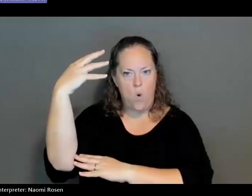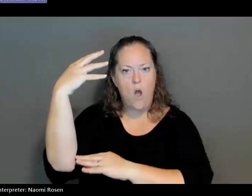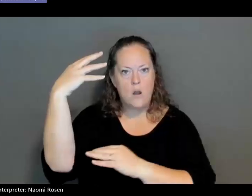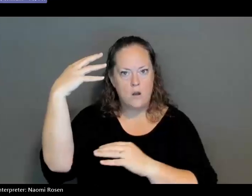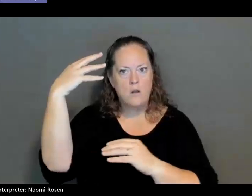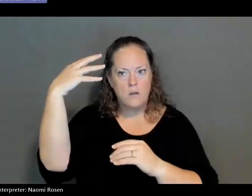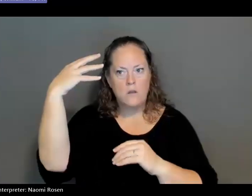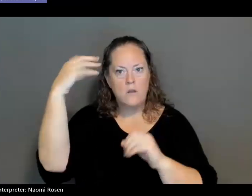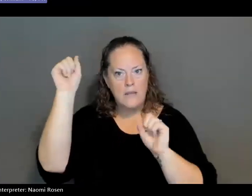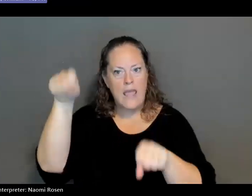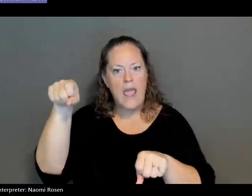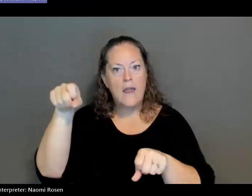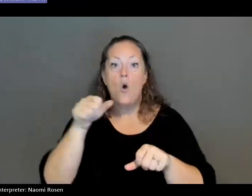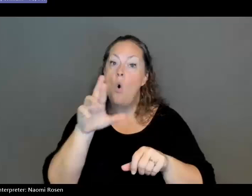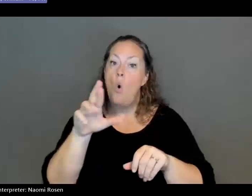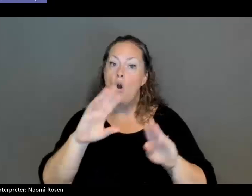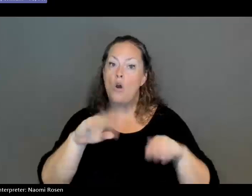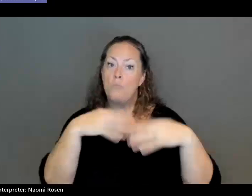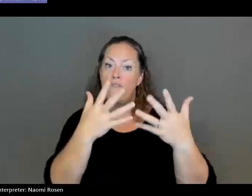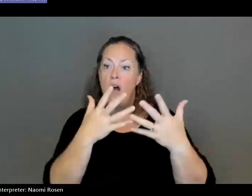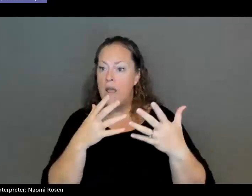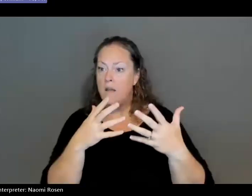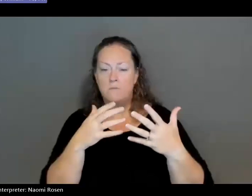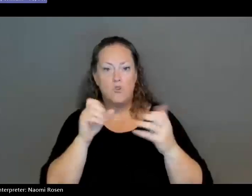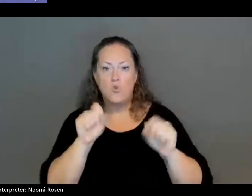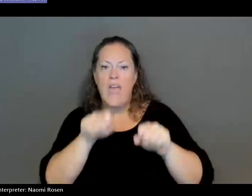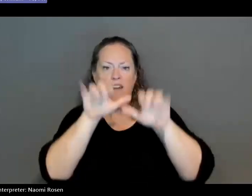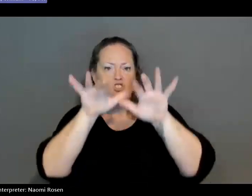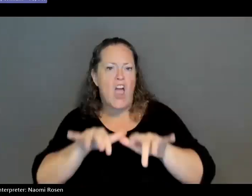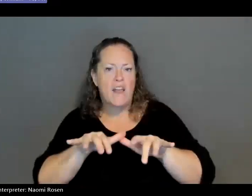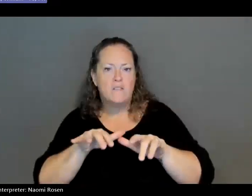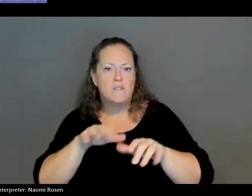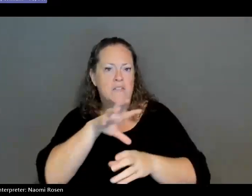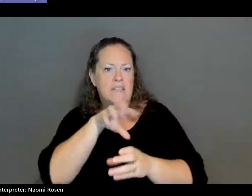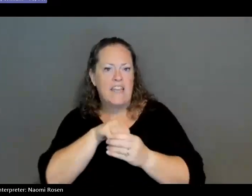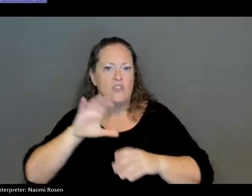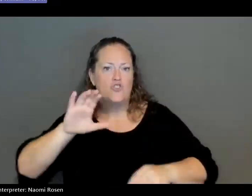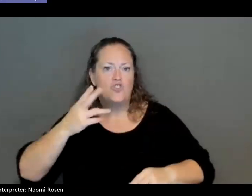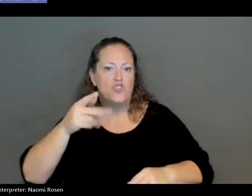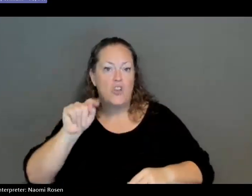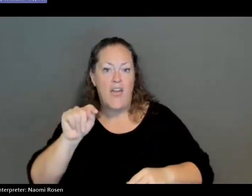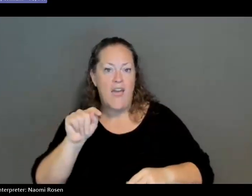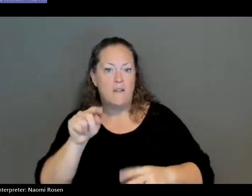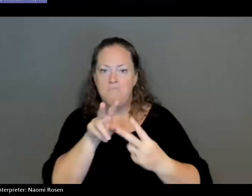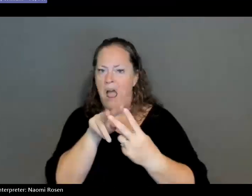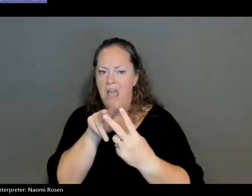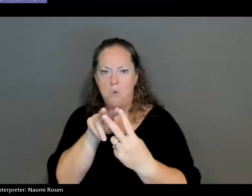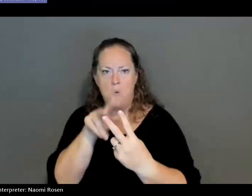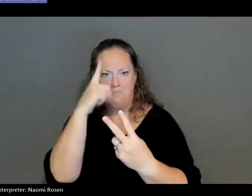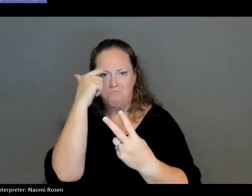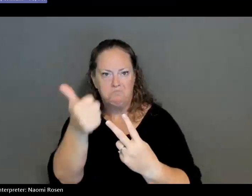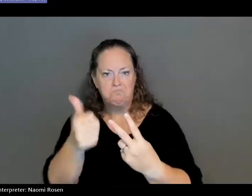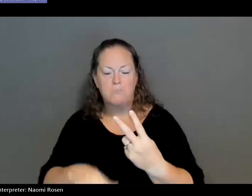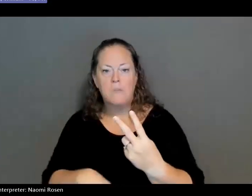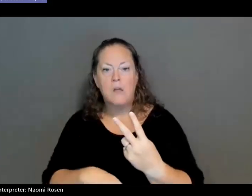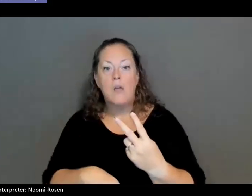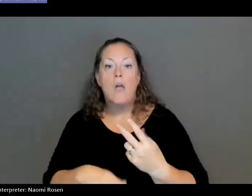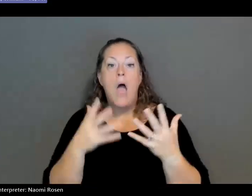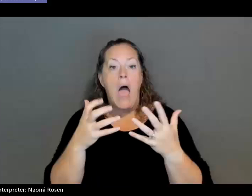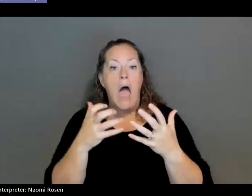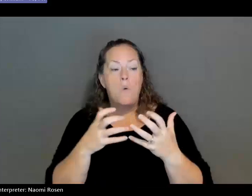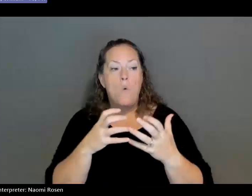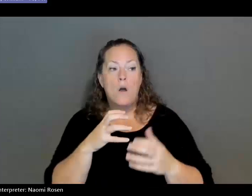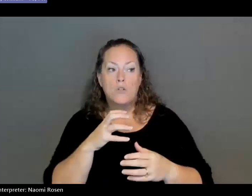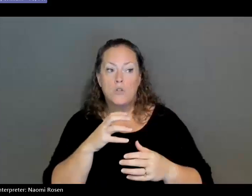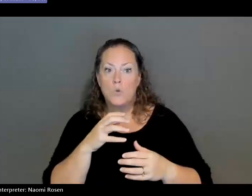or provide questions in the chat. I do want to mention that this is